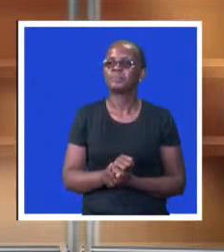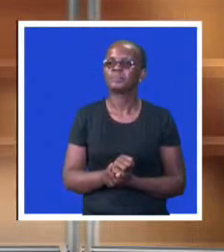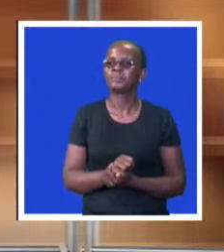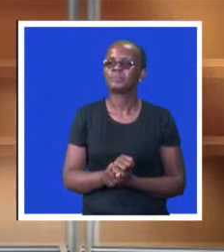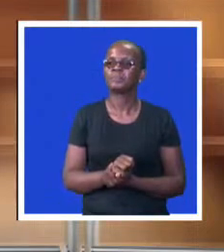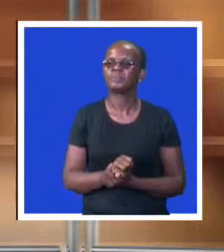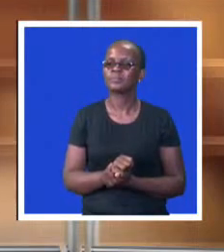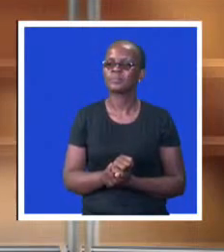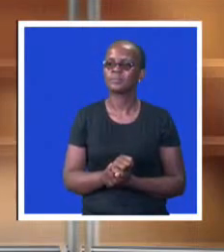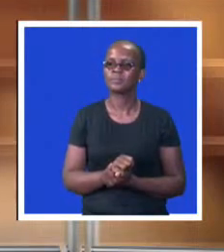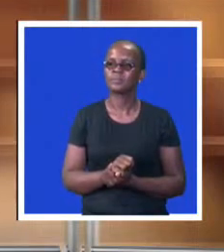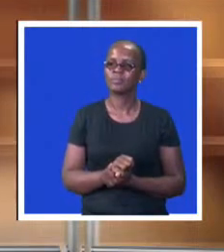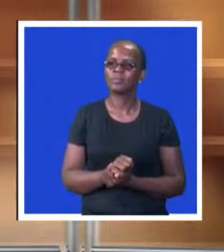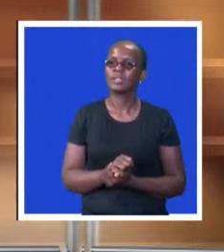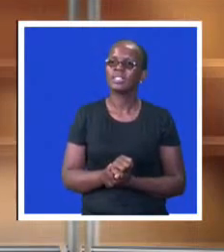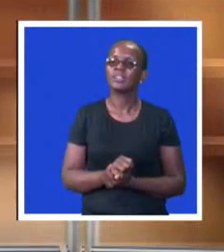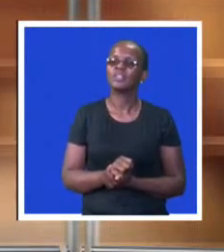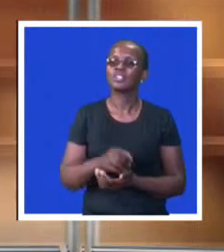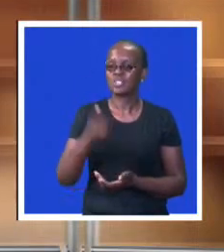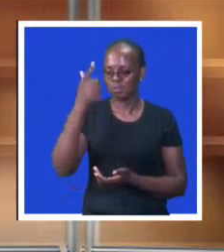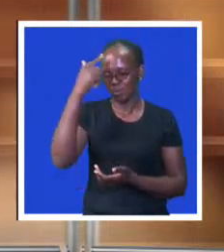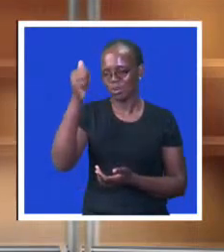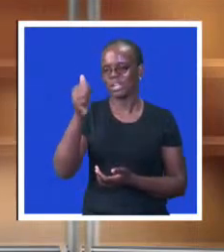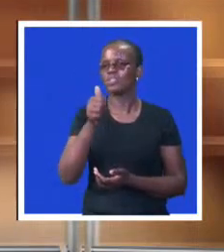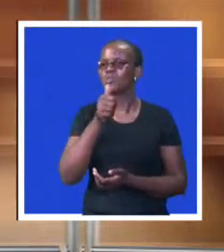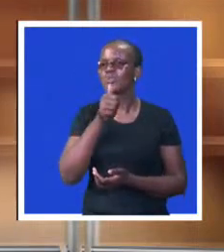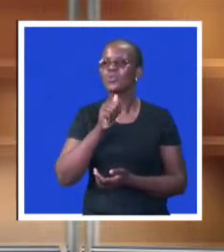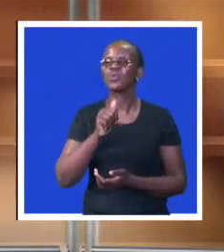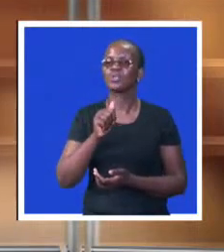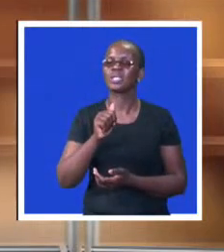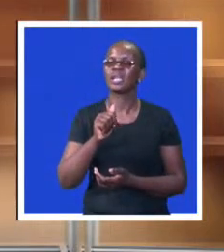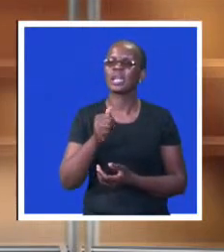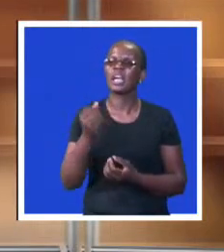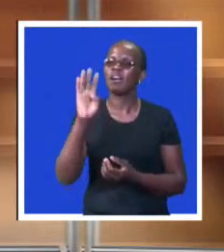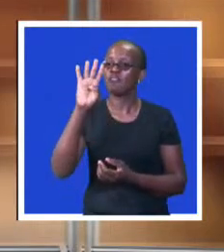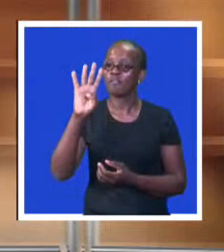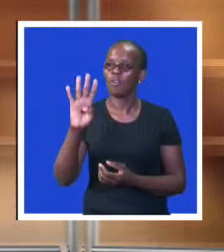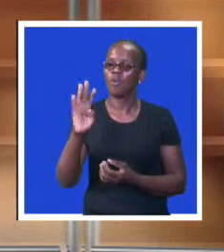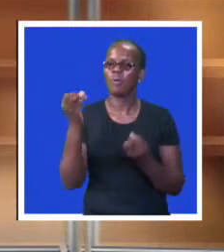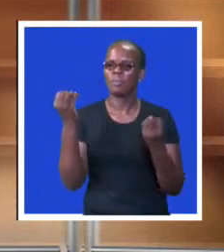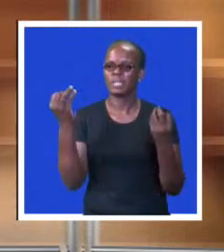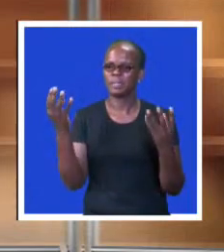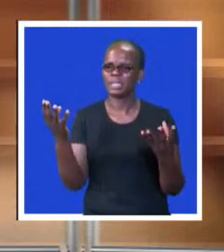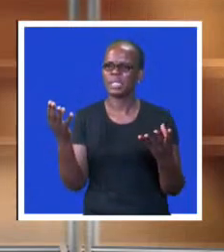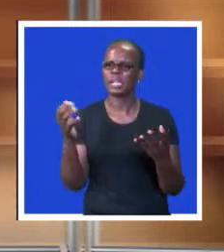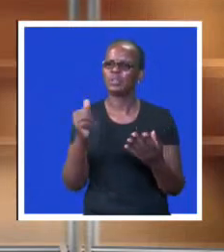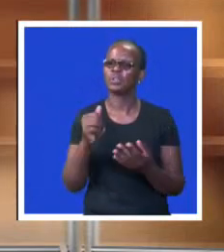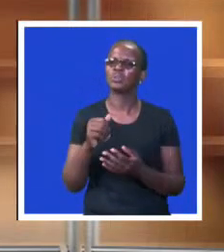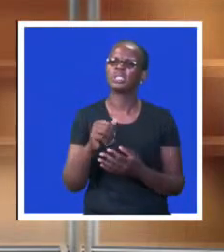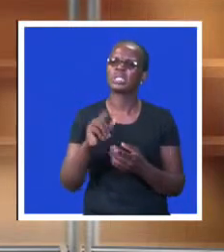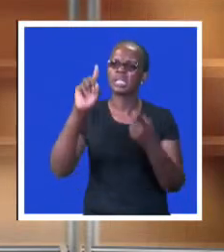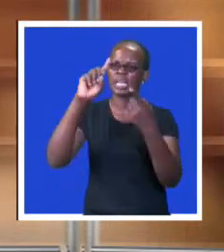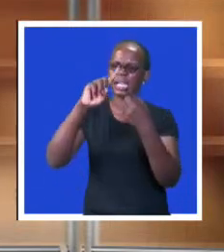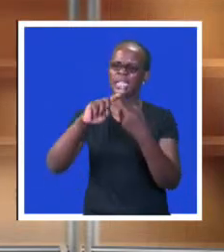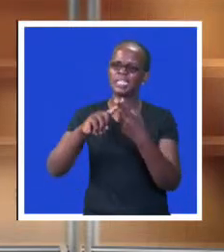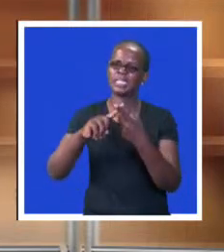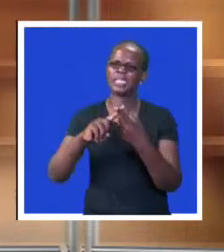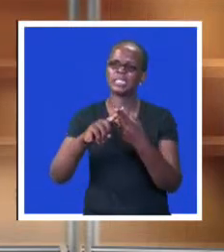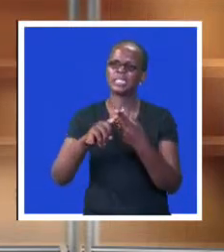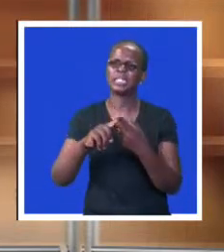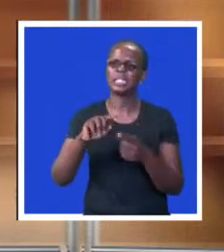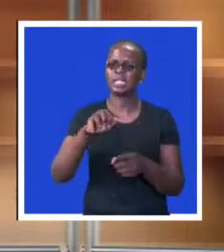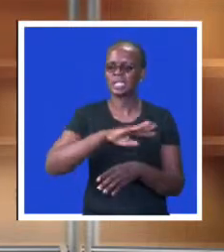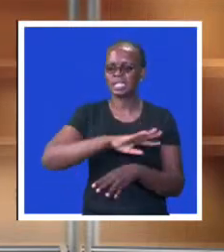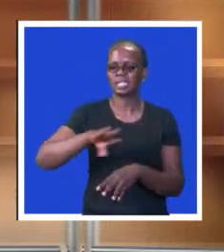Well, we should be able to use the 4 operations of mathematics, which is addition, subtraction, division,